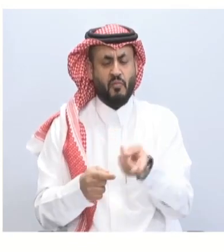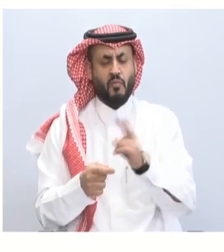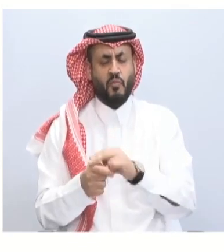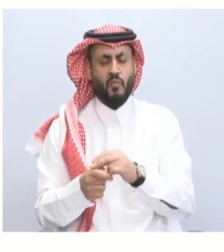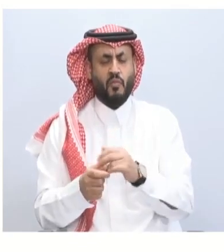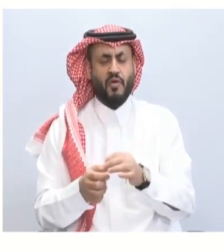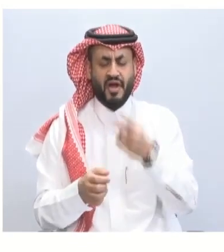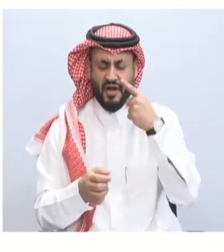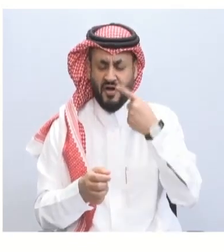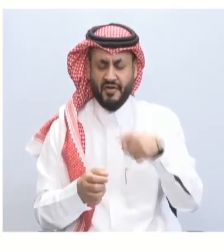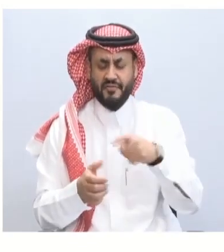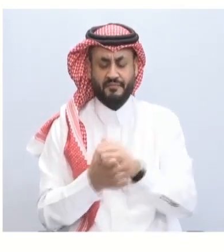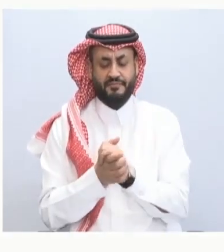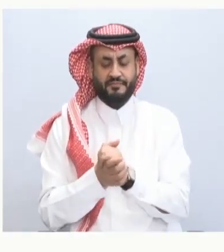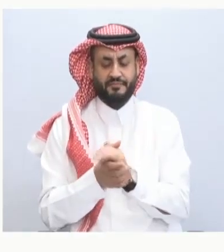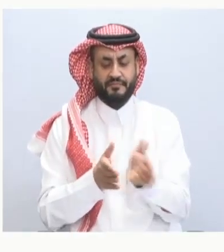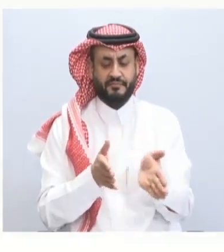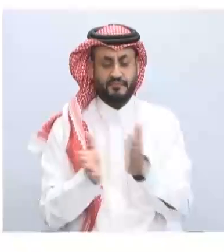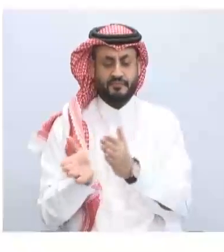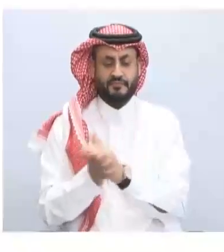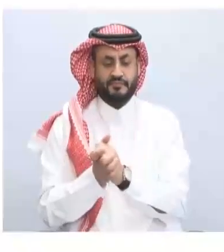overrated. Moving on.